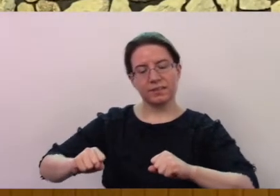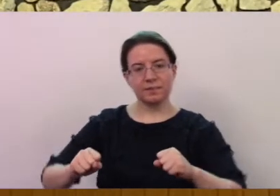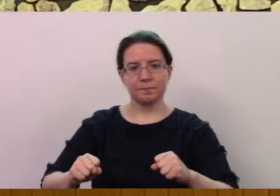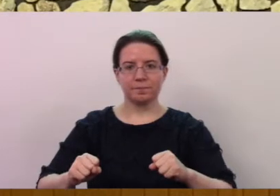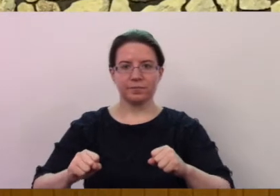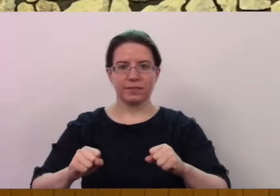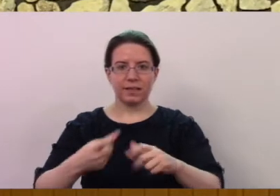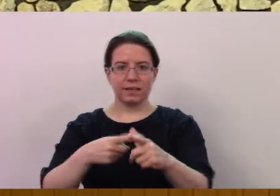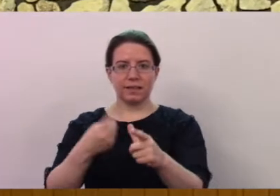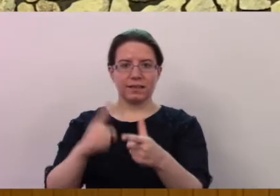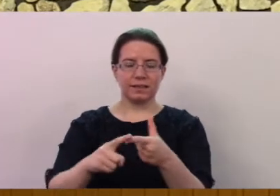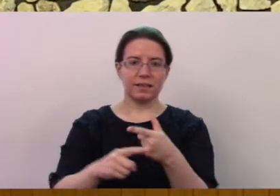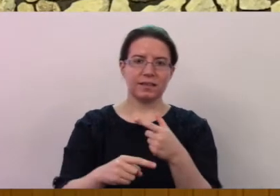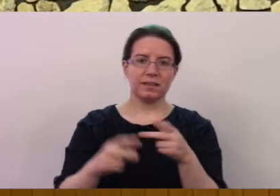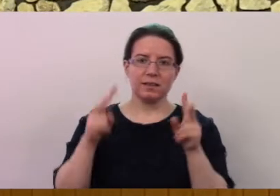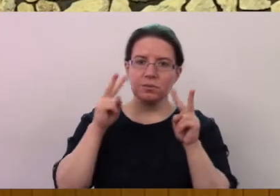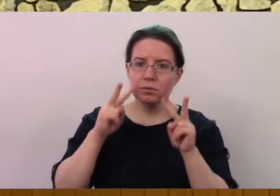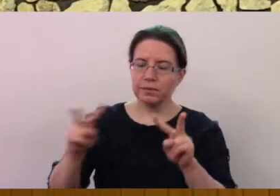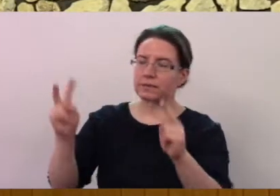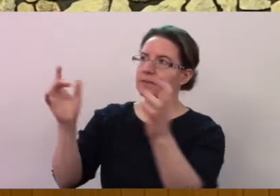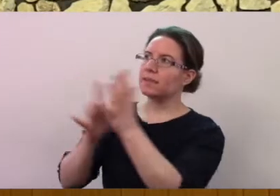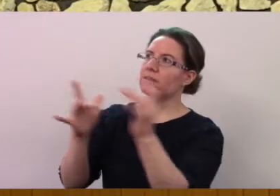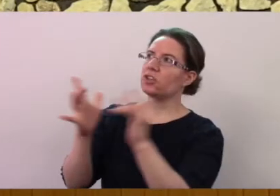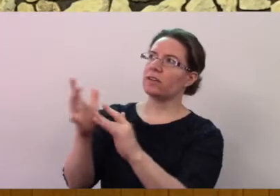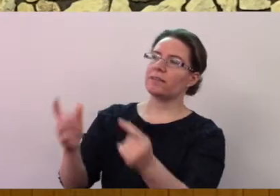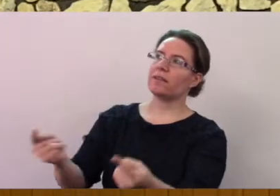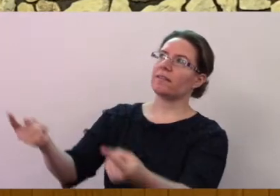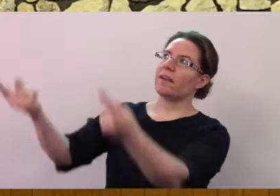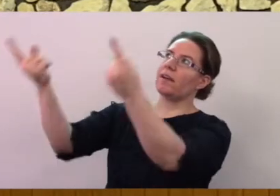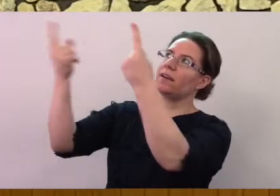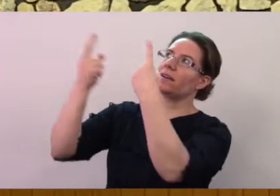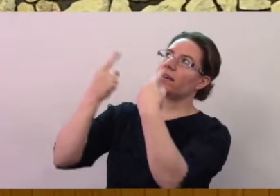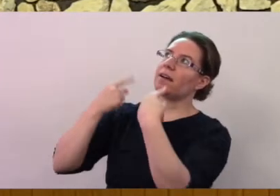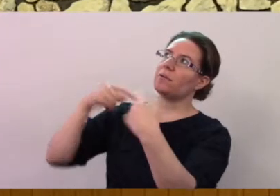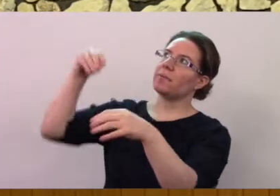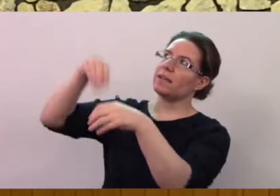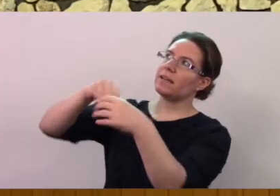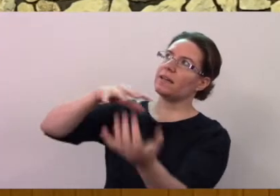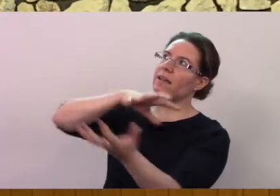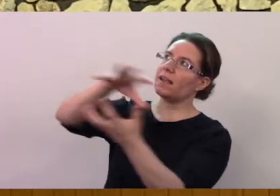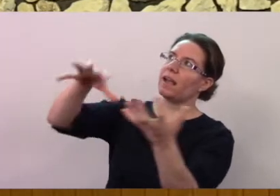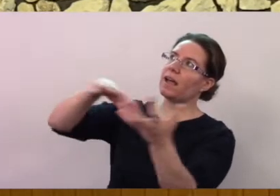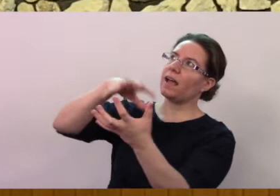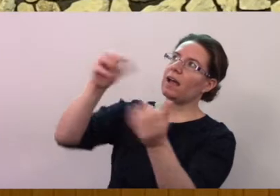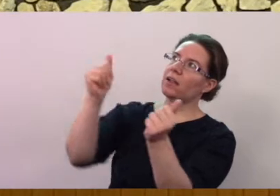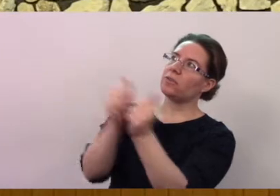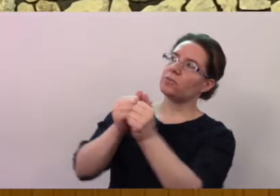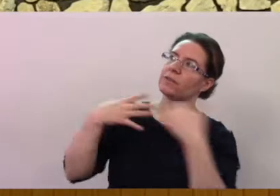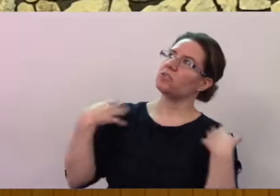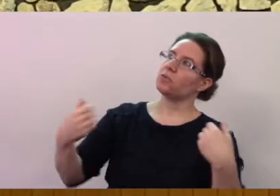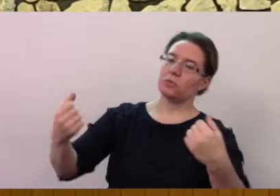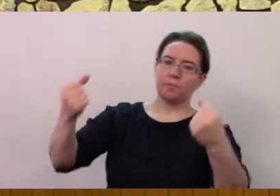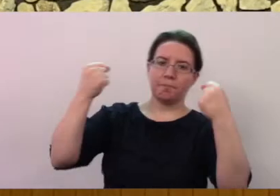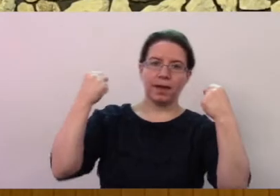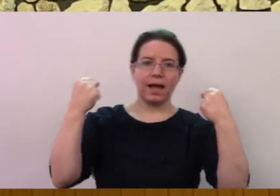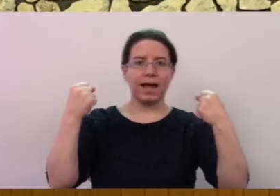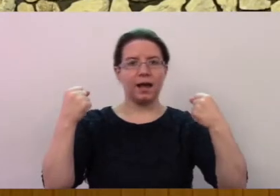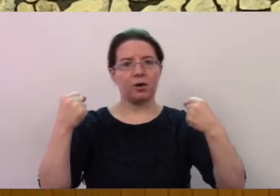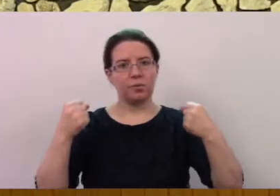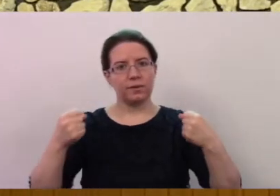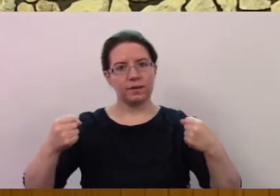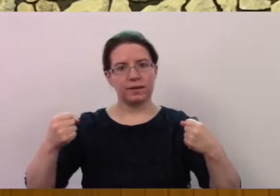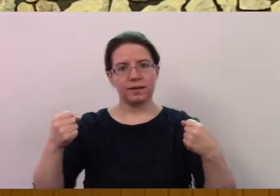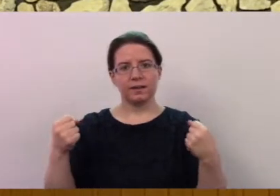And then shall we see the Son of Man coming in a cloud with great power and transcendence